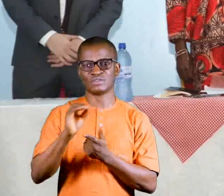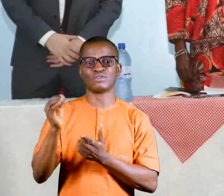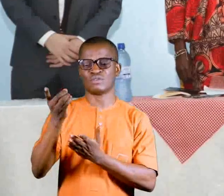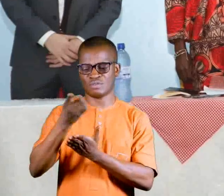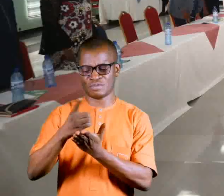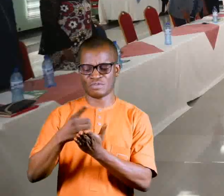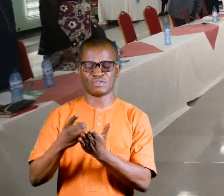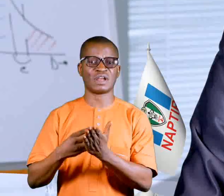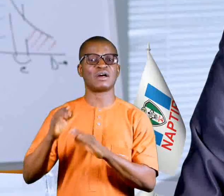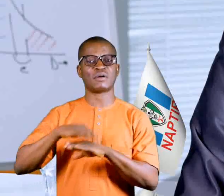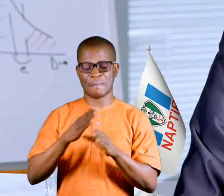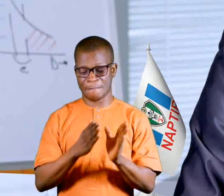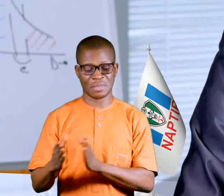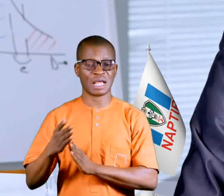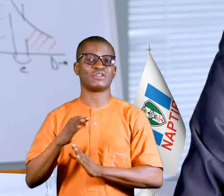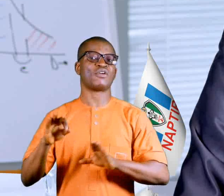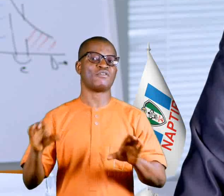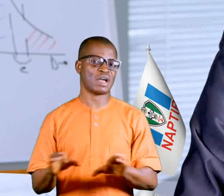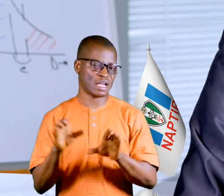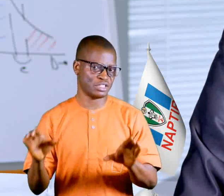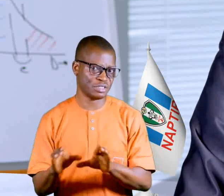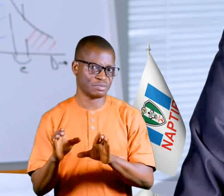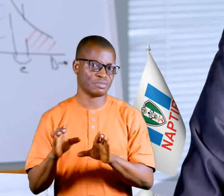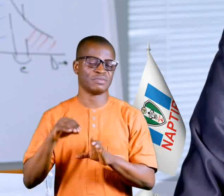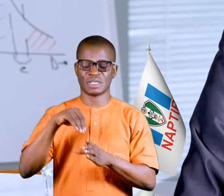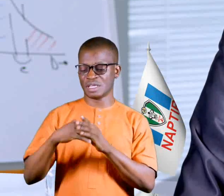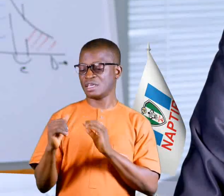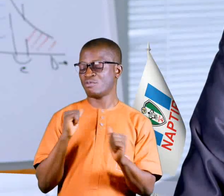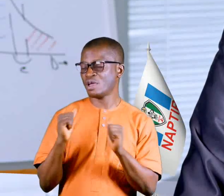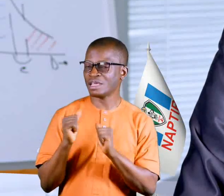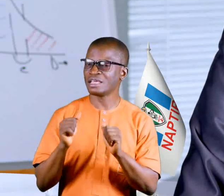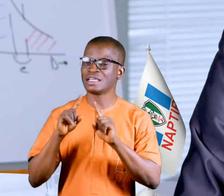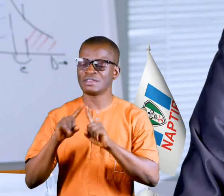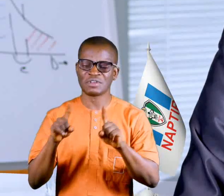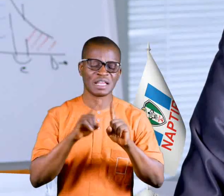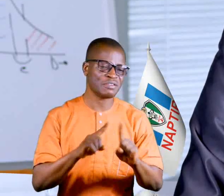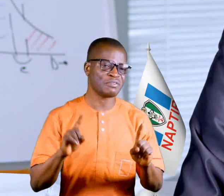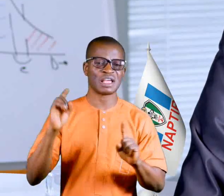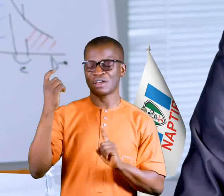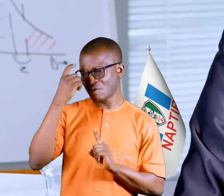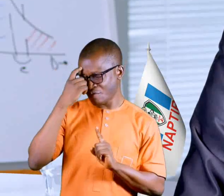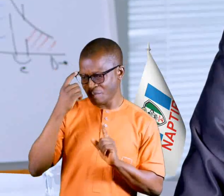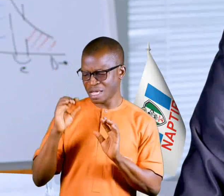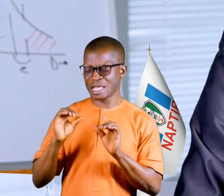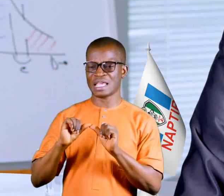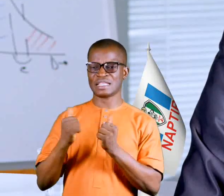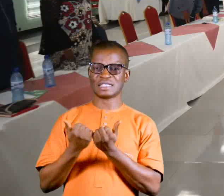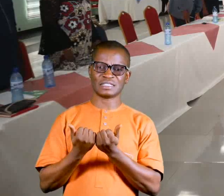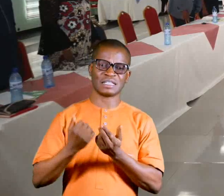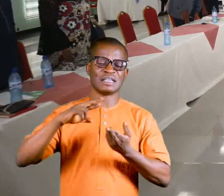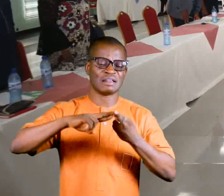draft of the plan of action, in which several government